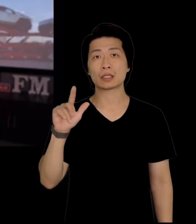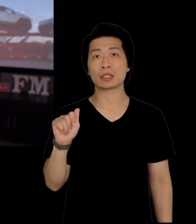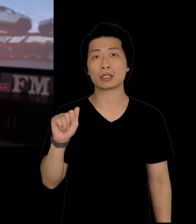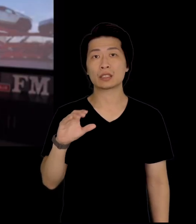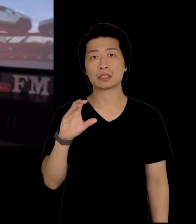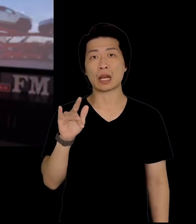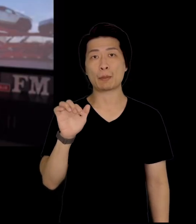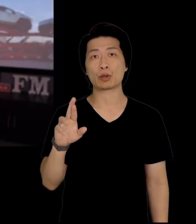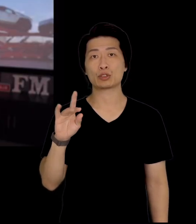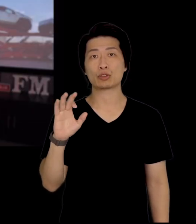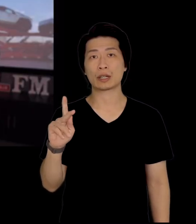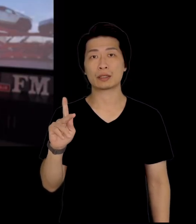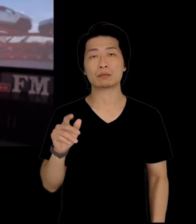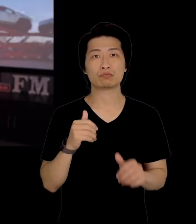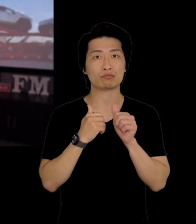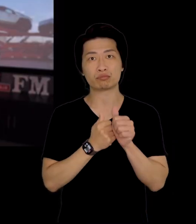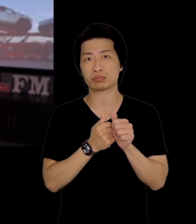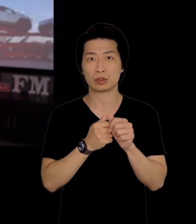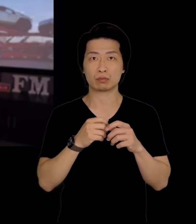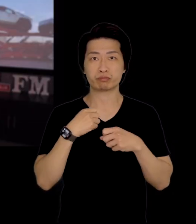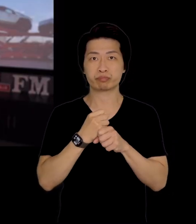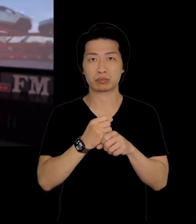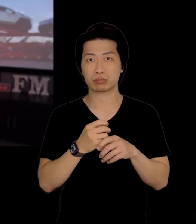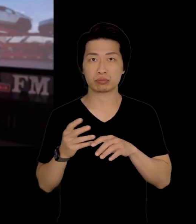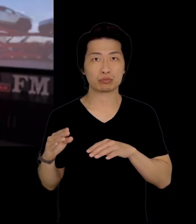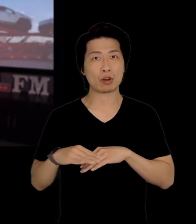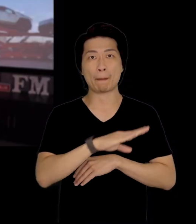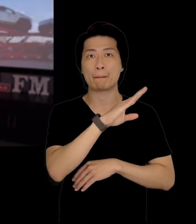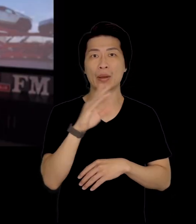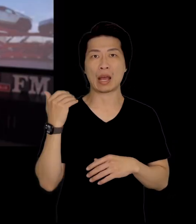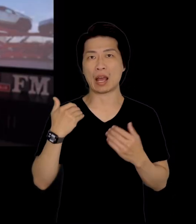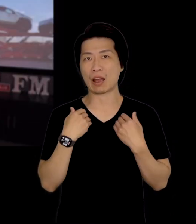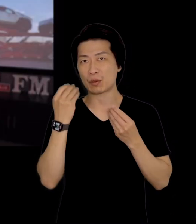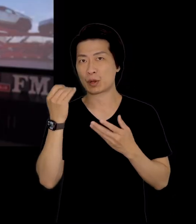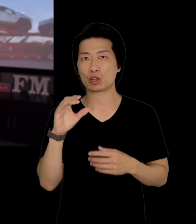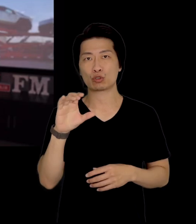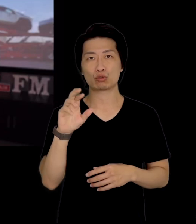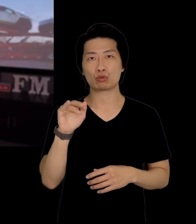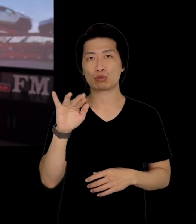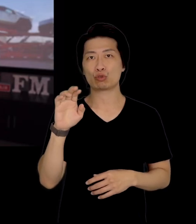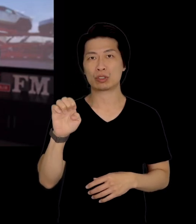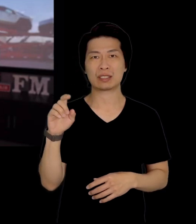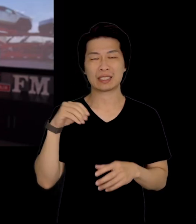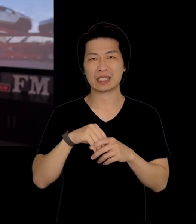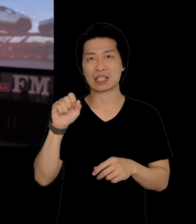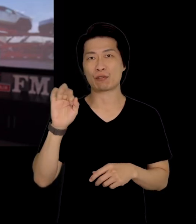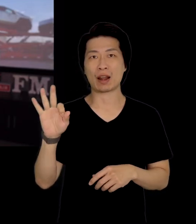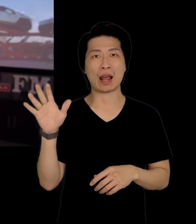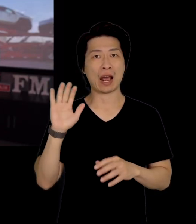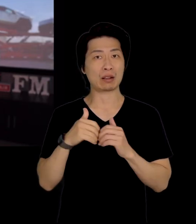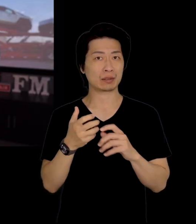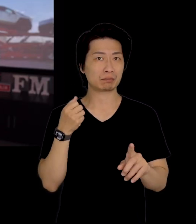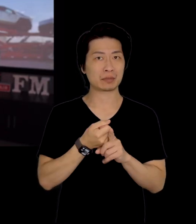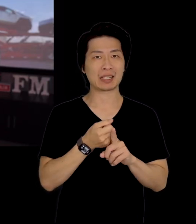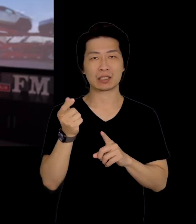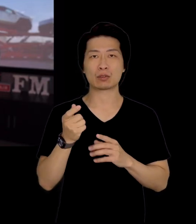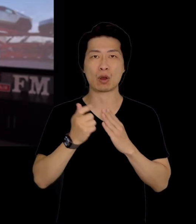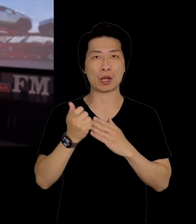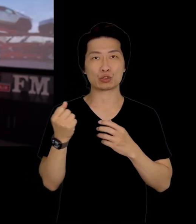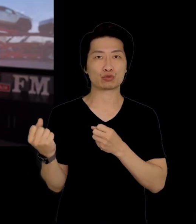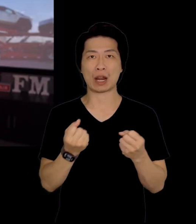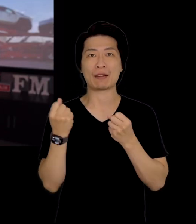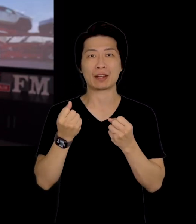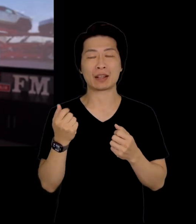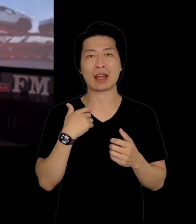Tesla Cybertruck keeps ramping up its production. We have news about Cruise in San Francisco and its impact to autonomous driving.